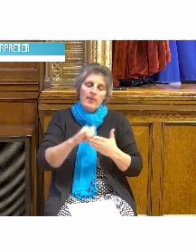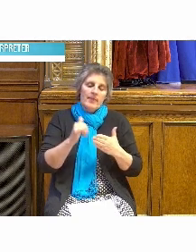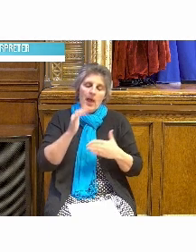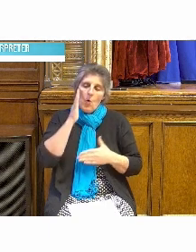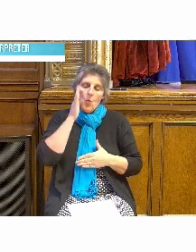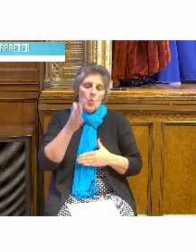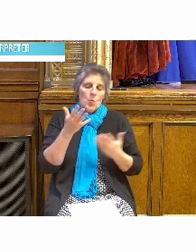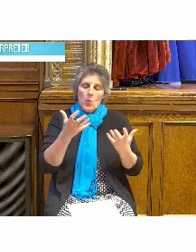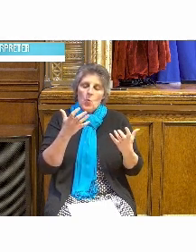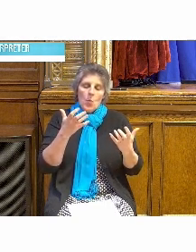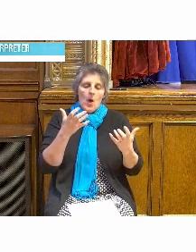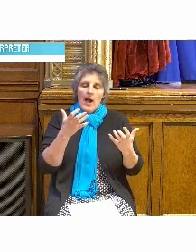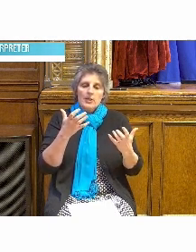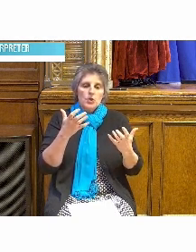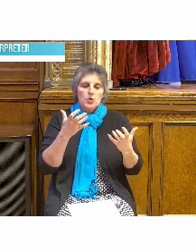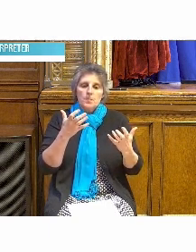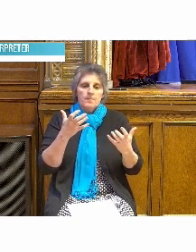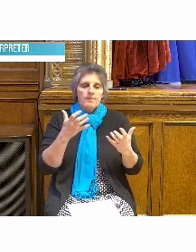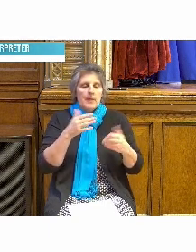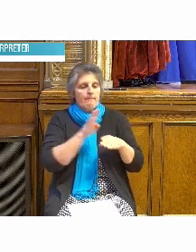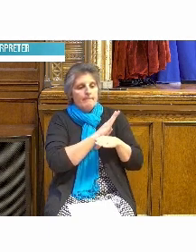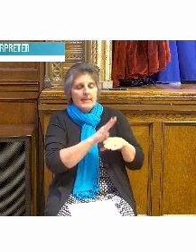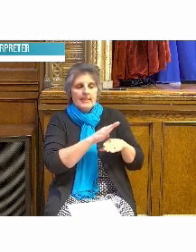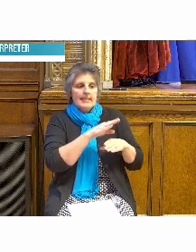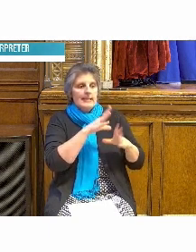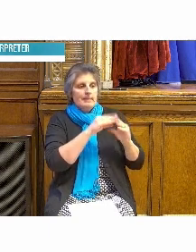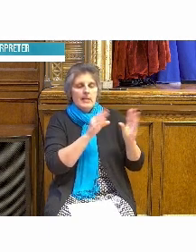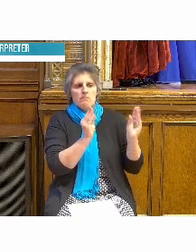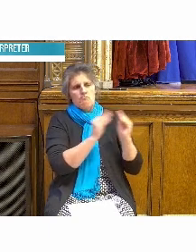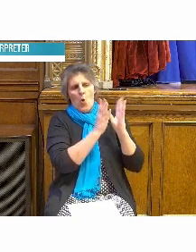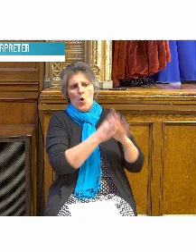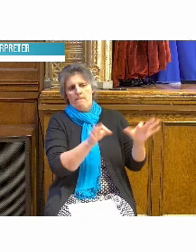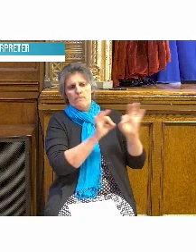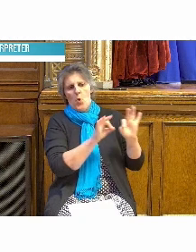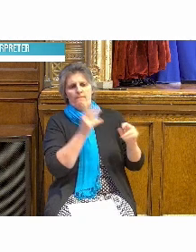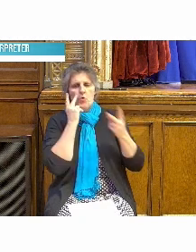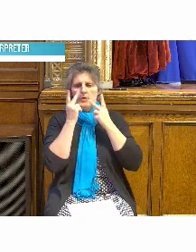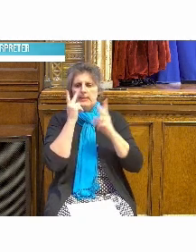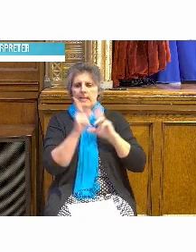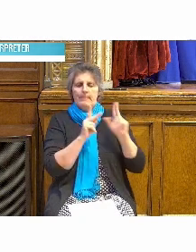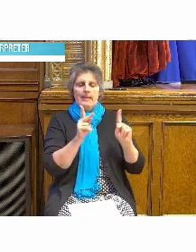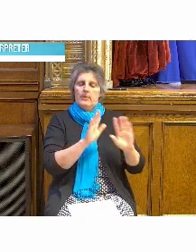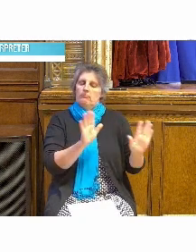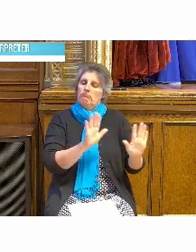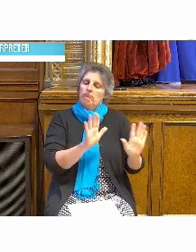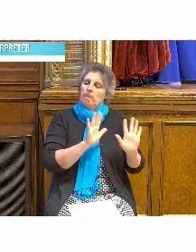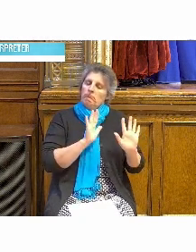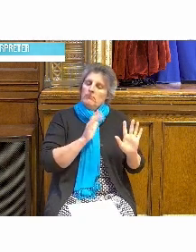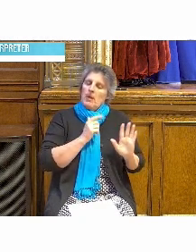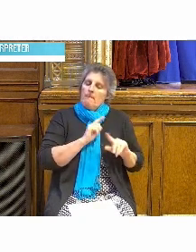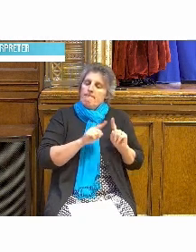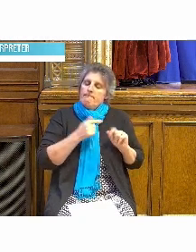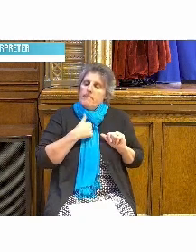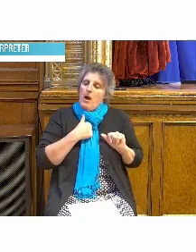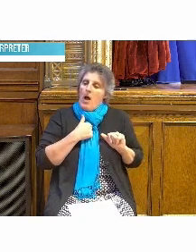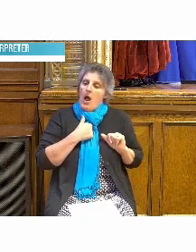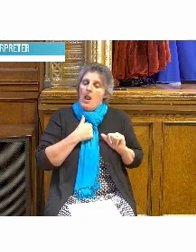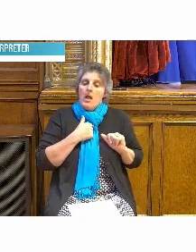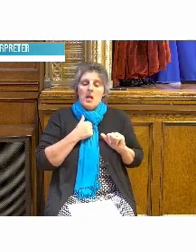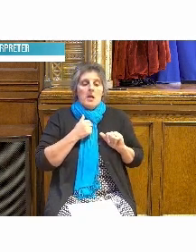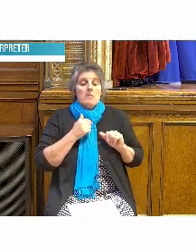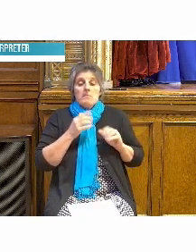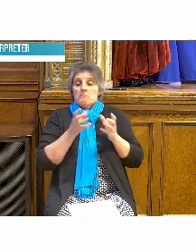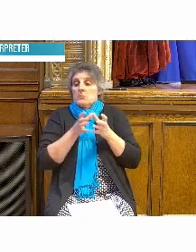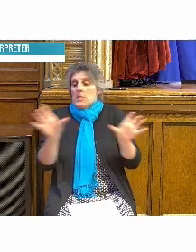to weigh business meetings as more important for that purpose. But I am not wedded one to the other. I'm going to do